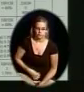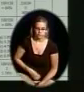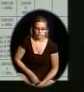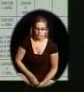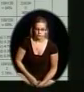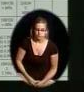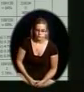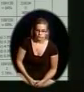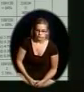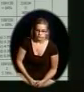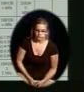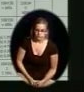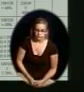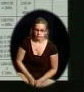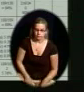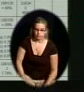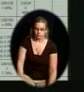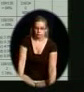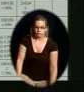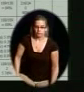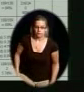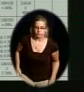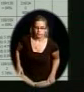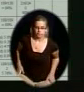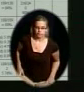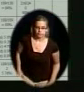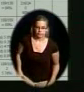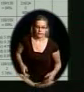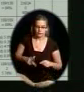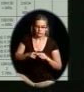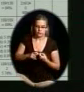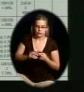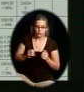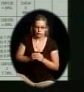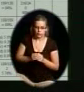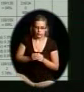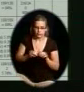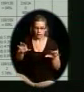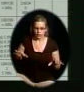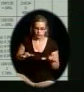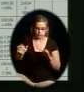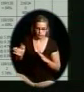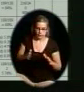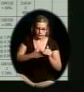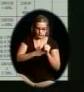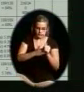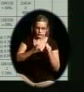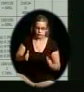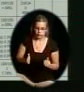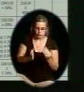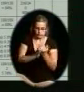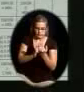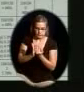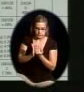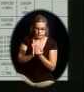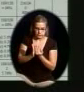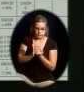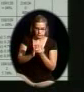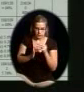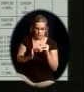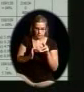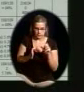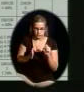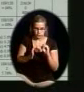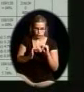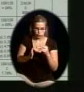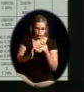of your plan. I want to start with the action plan leader. Listed there is Mrs.